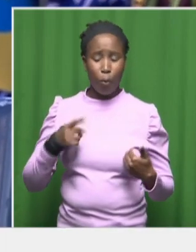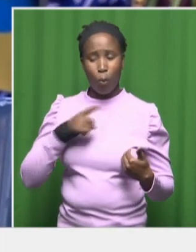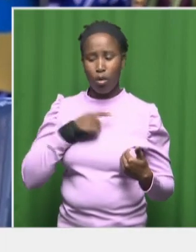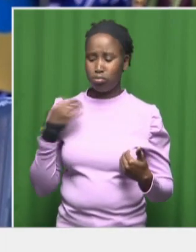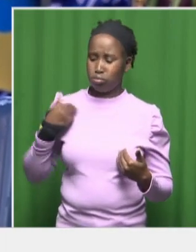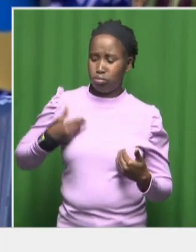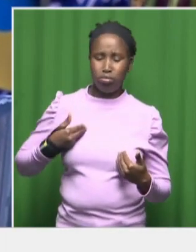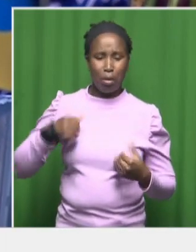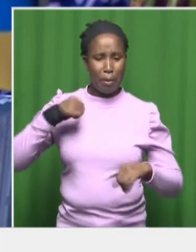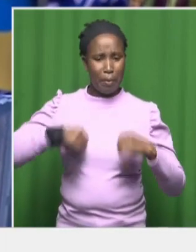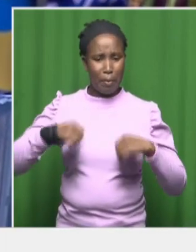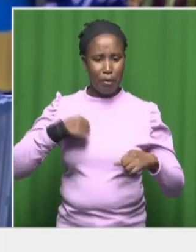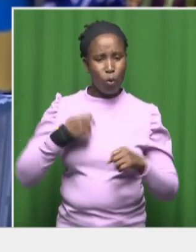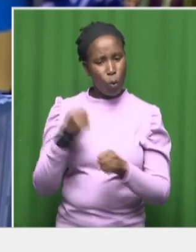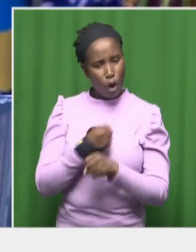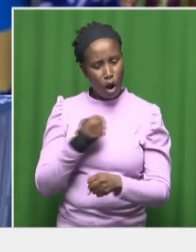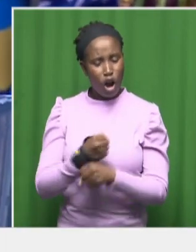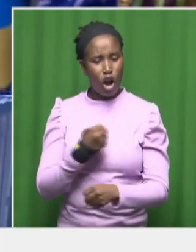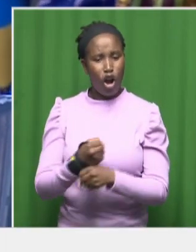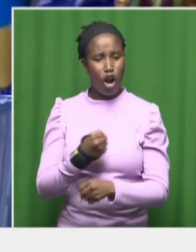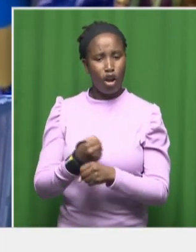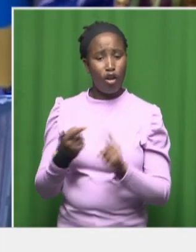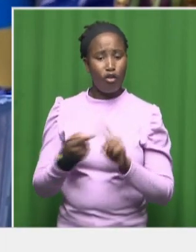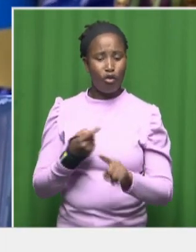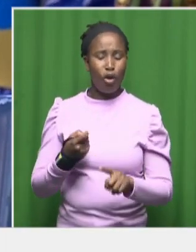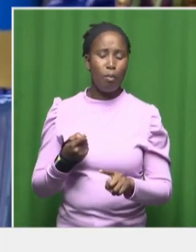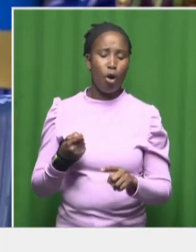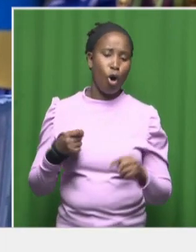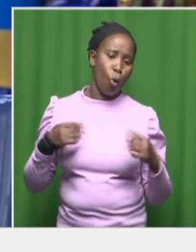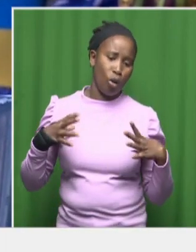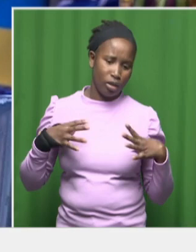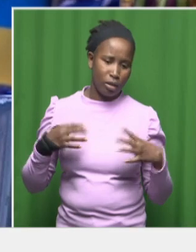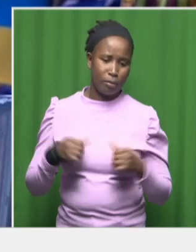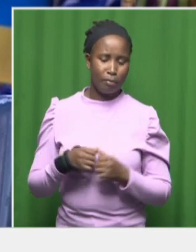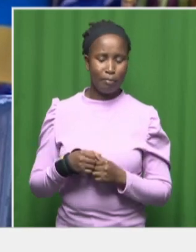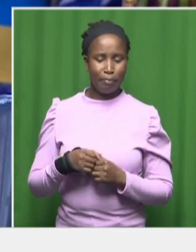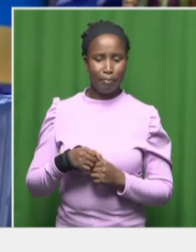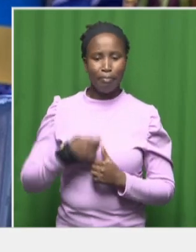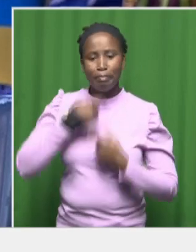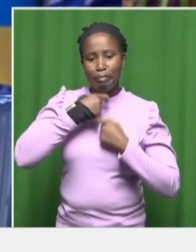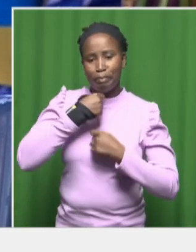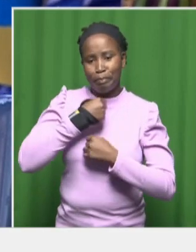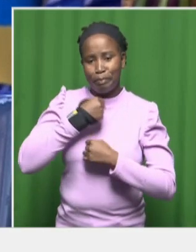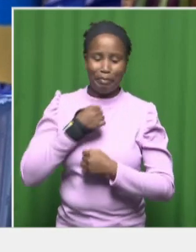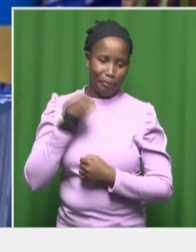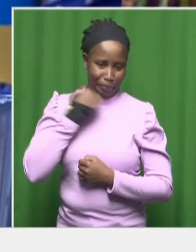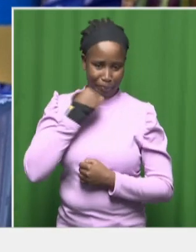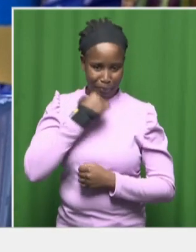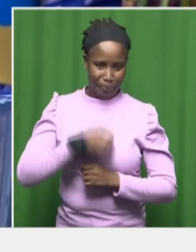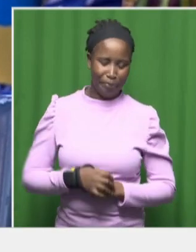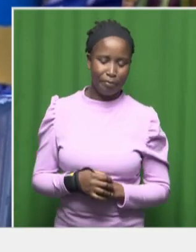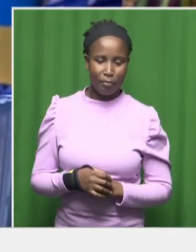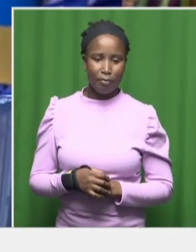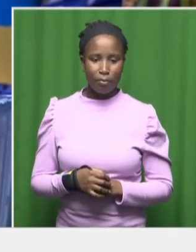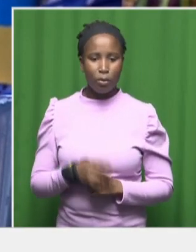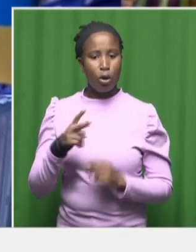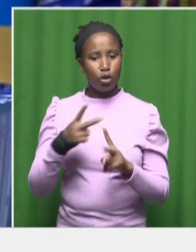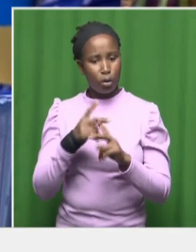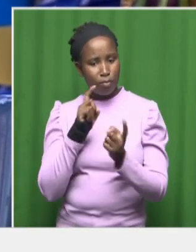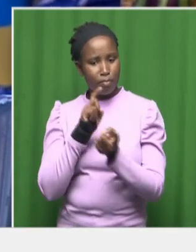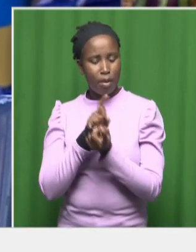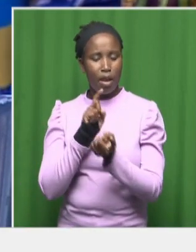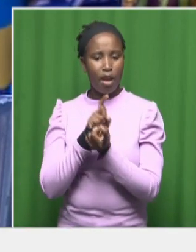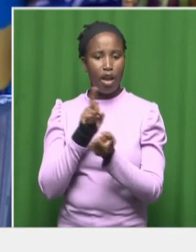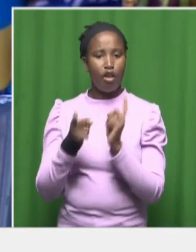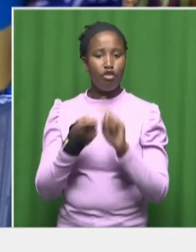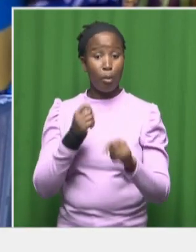from, Christmas holidays and straight to, straight to the, playing against the